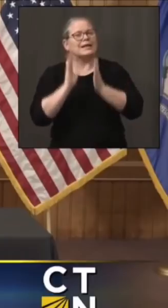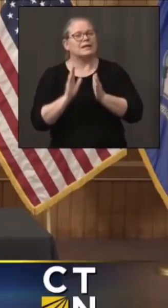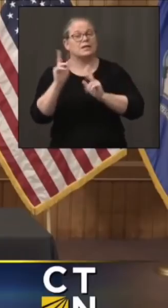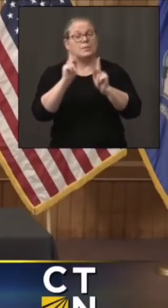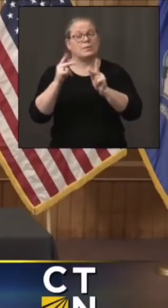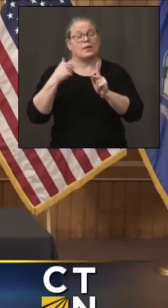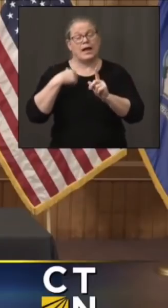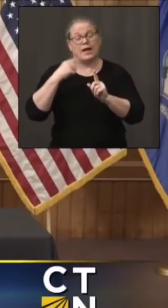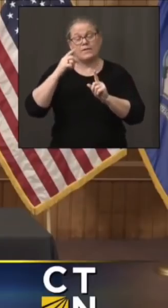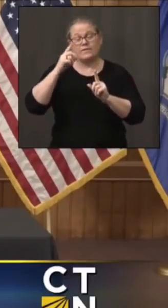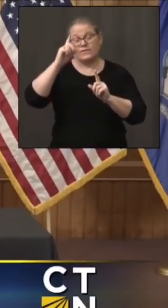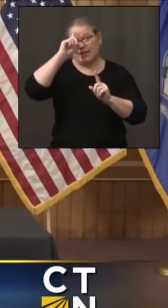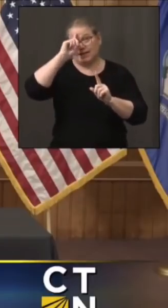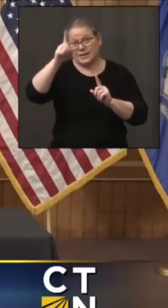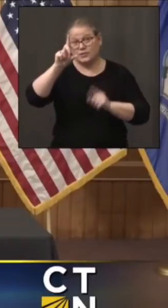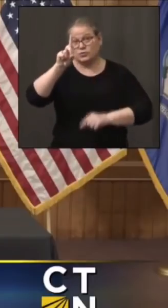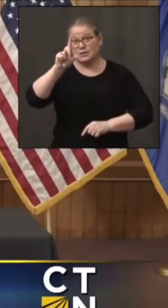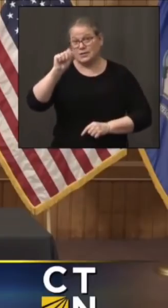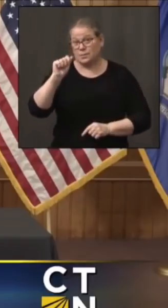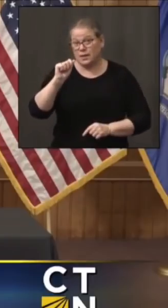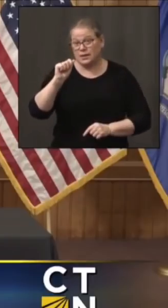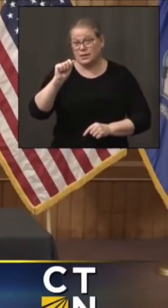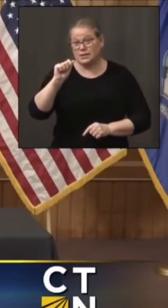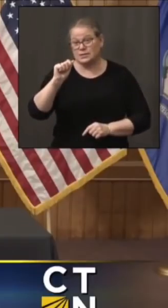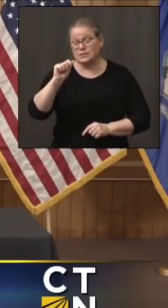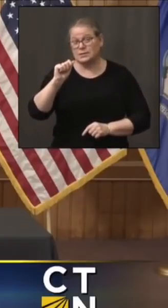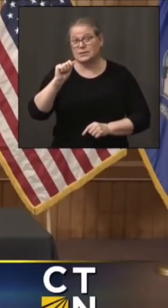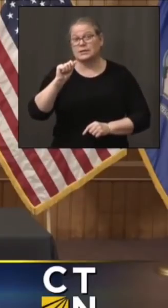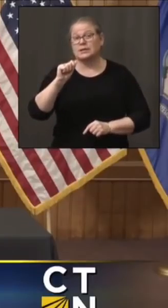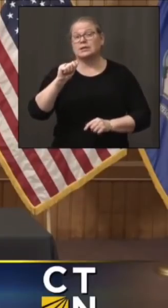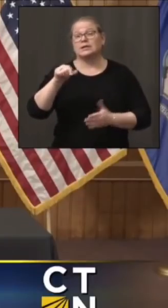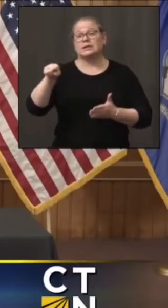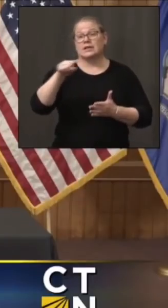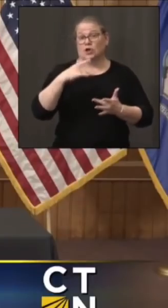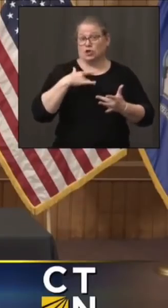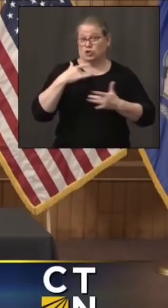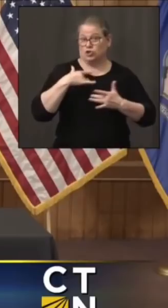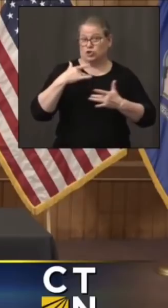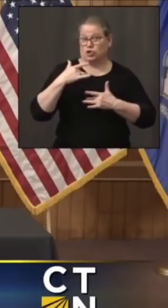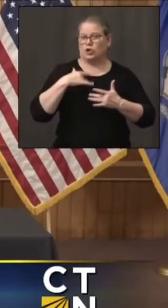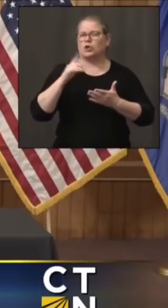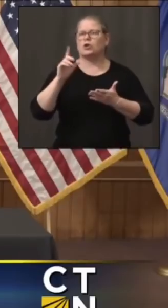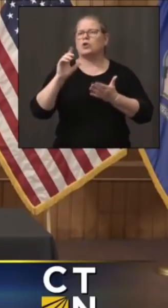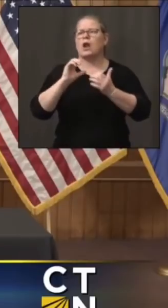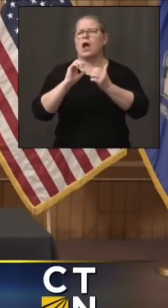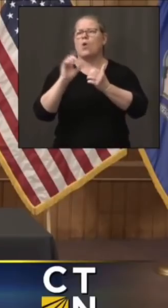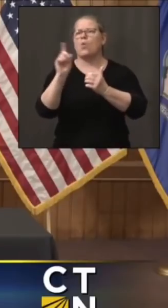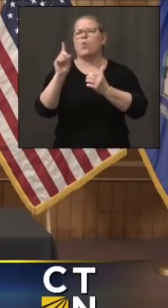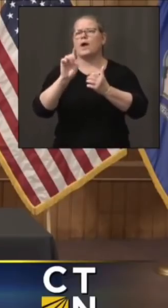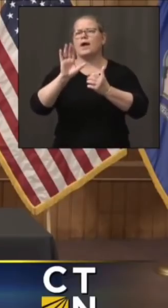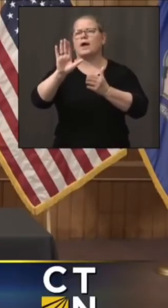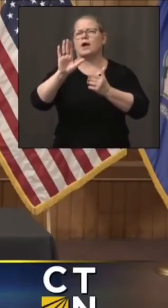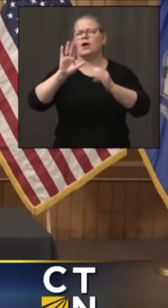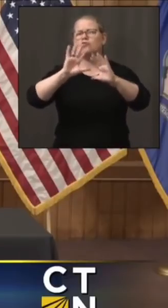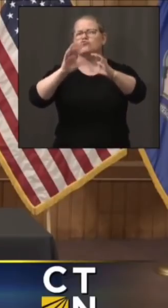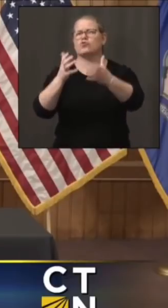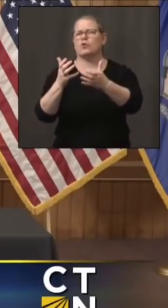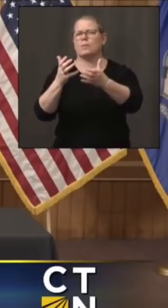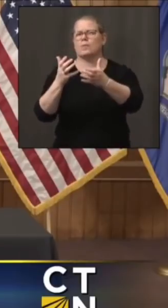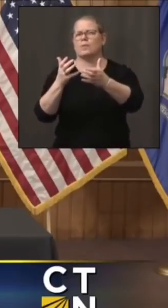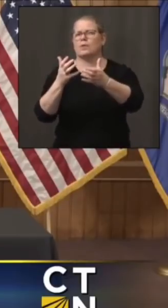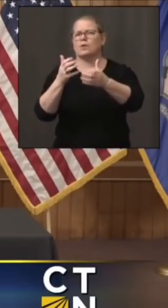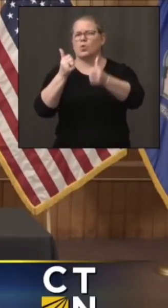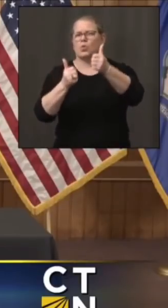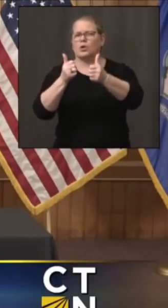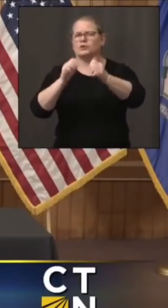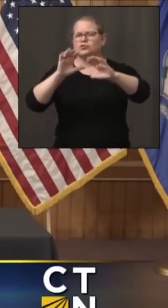disabilities have some anxiety about where those folks may fall in terms of the vaccine rollout.